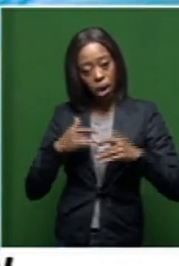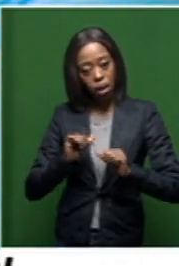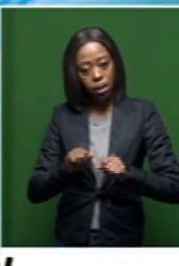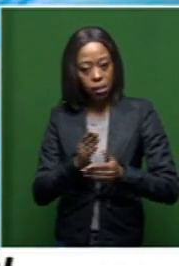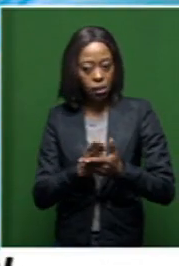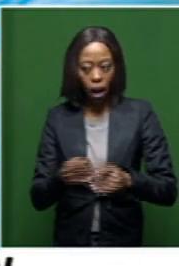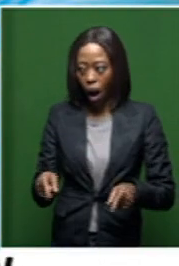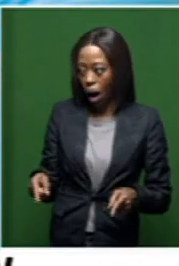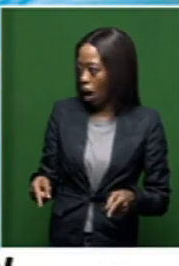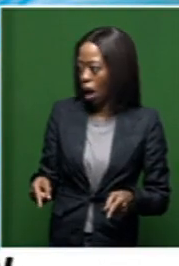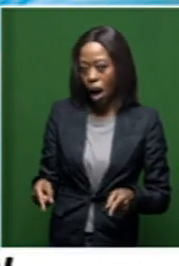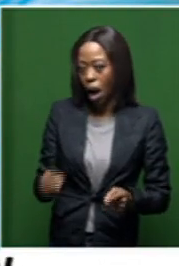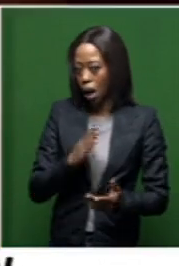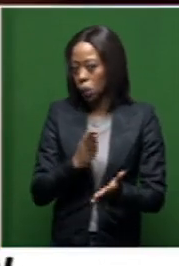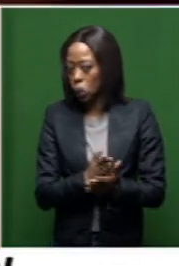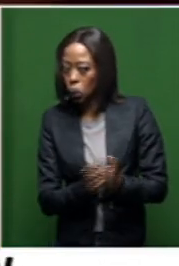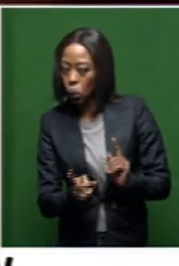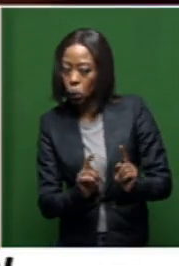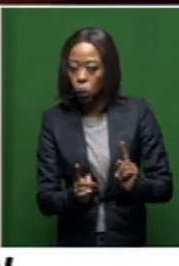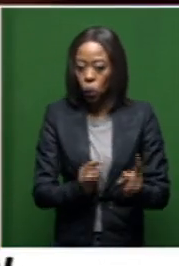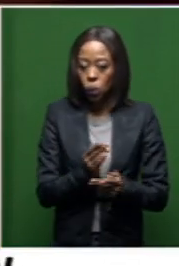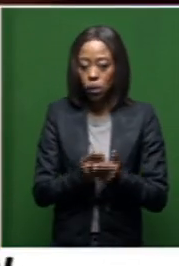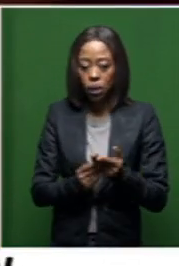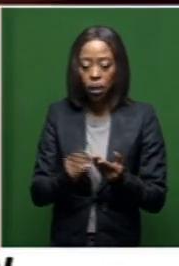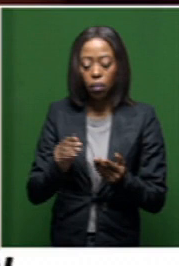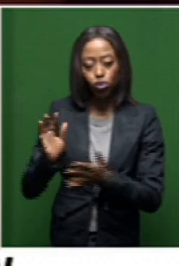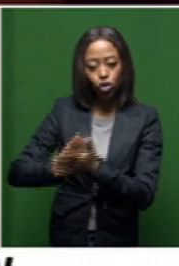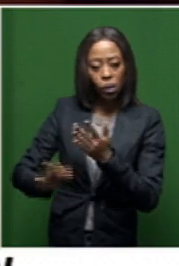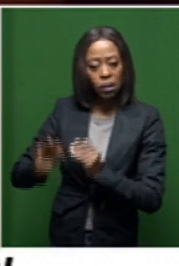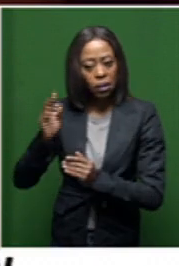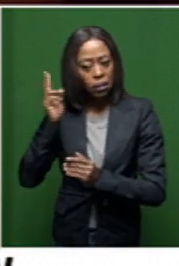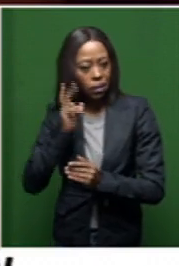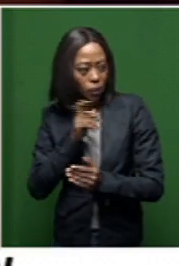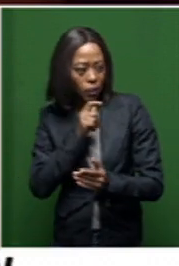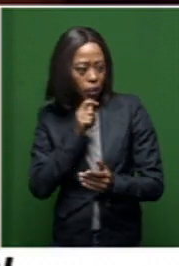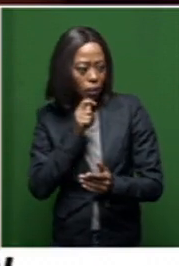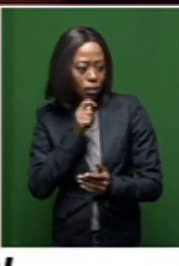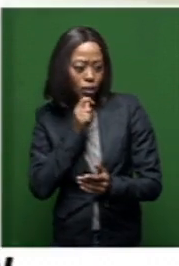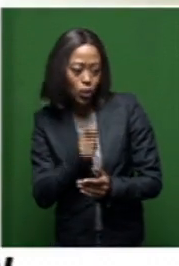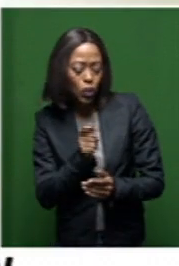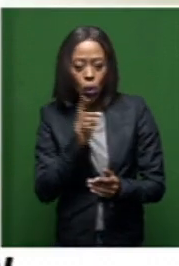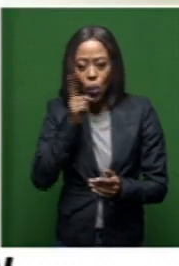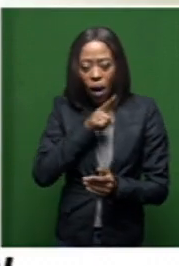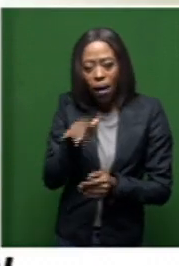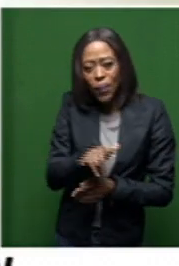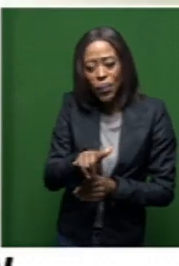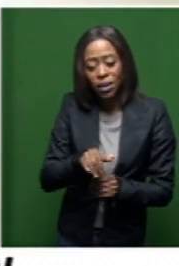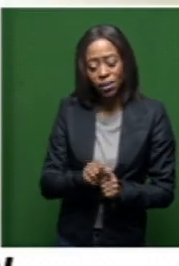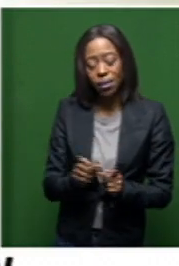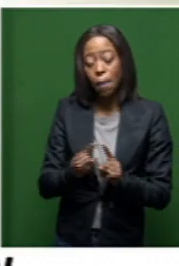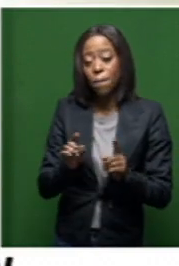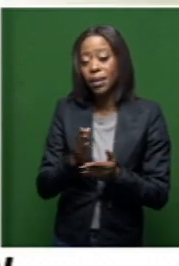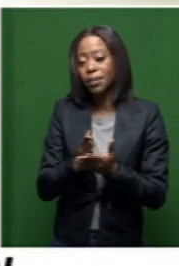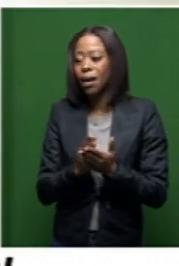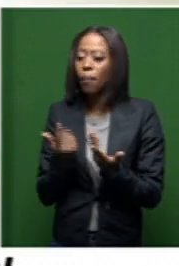have fears and there are certain myths circulating, you know, that we need to debunk. But most of the questions coming through is, how